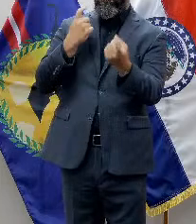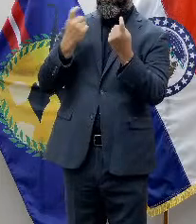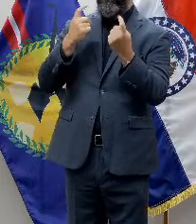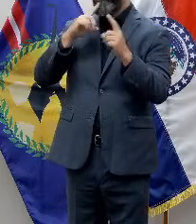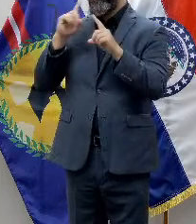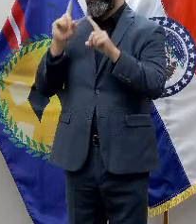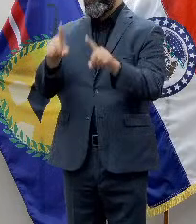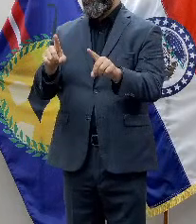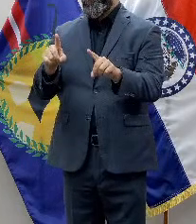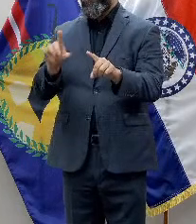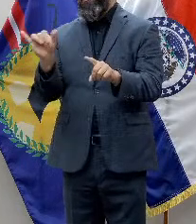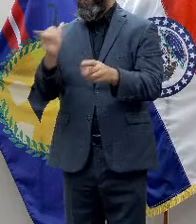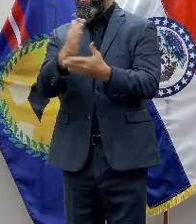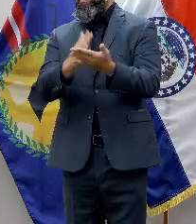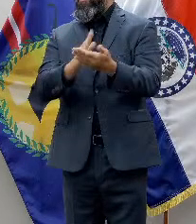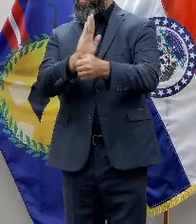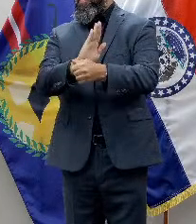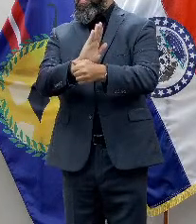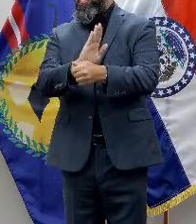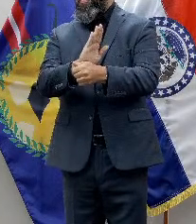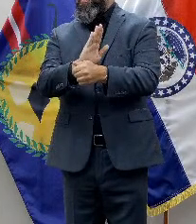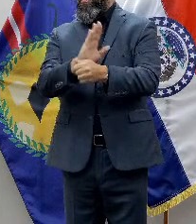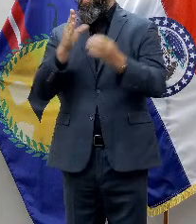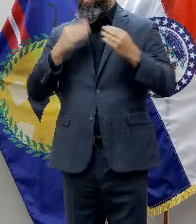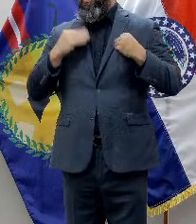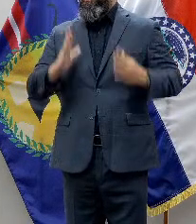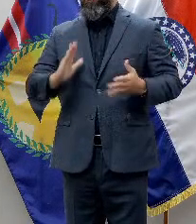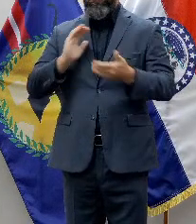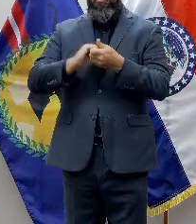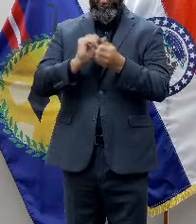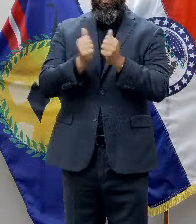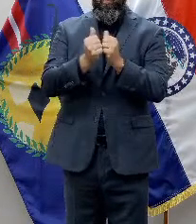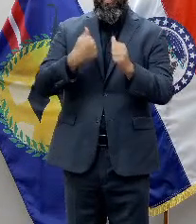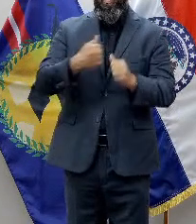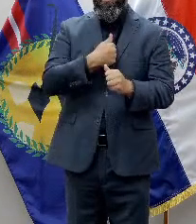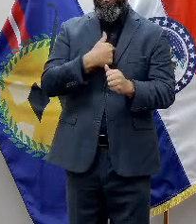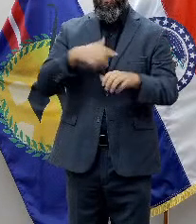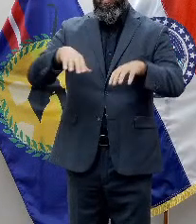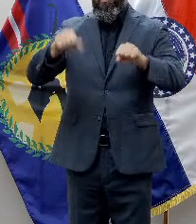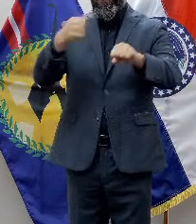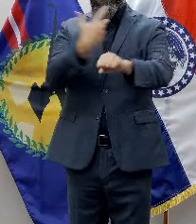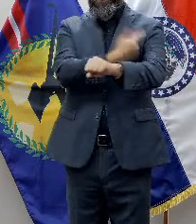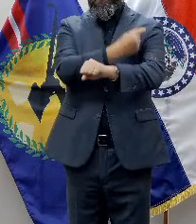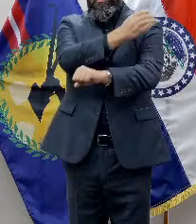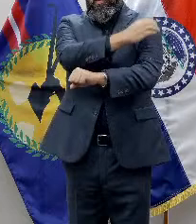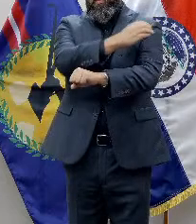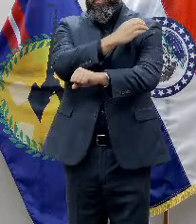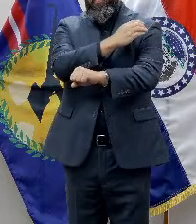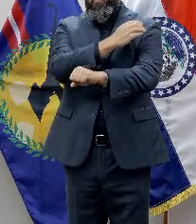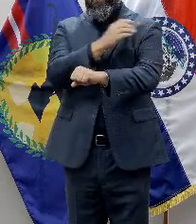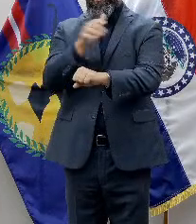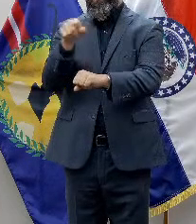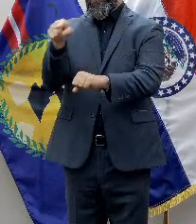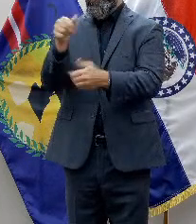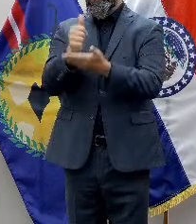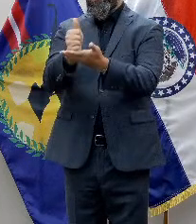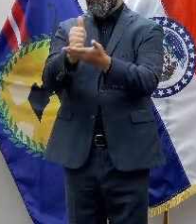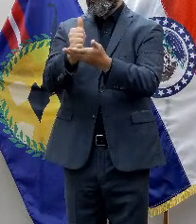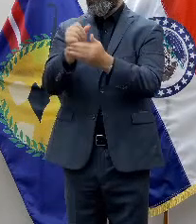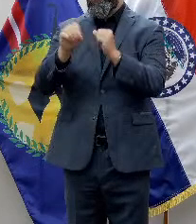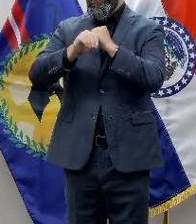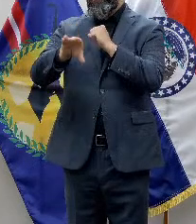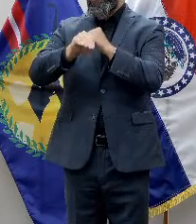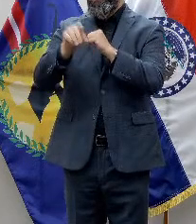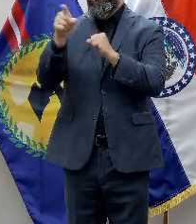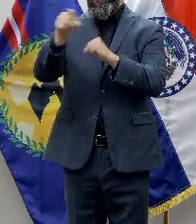even a couple of those business owners have partnered with us to host vaccination clinics that they have helped advertise to their staff in